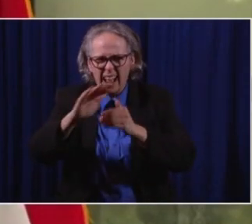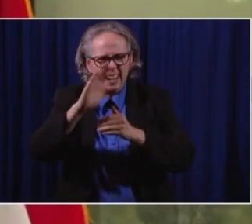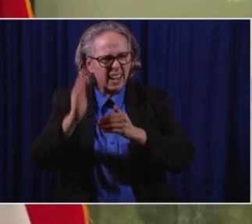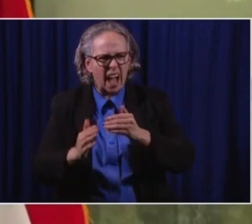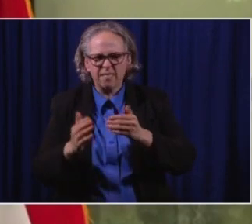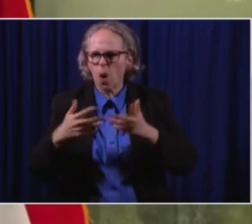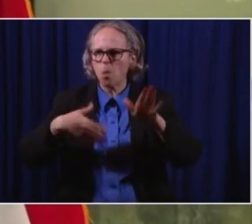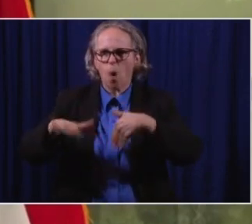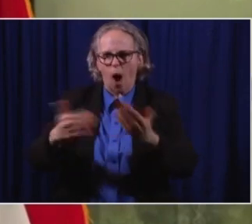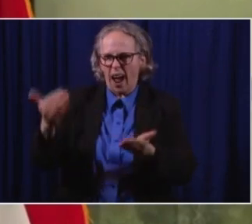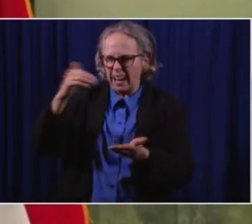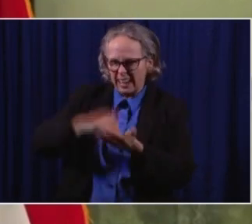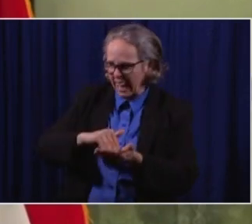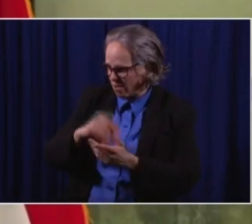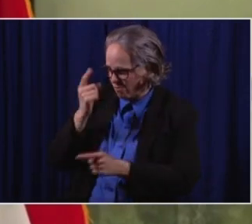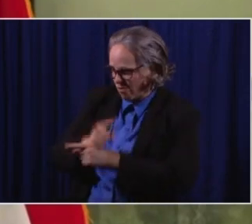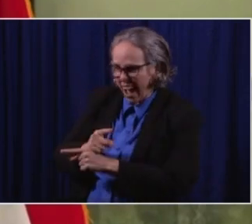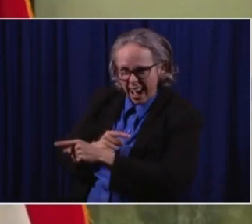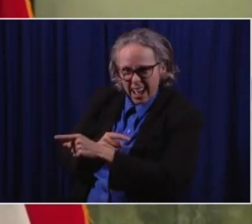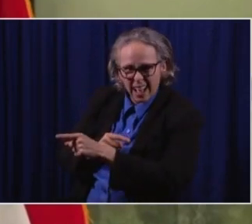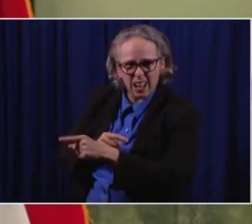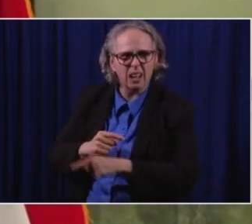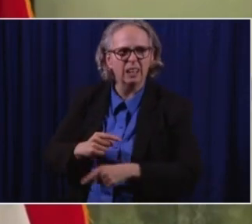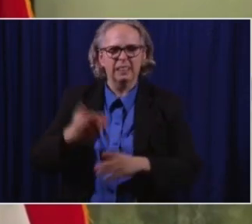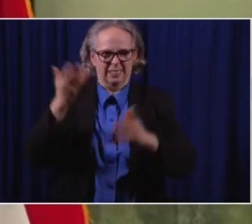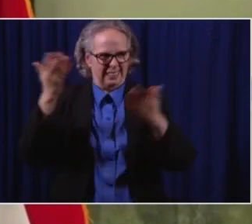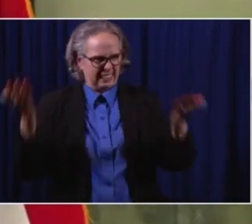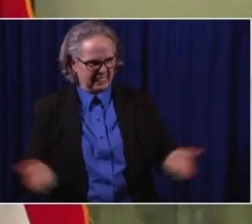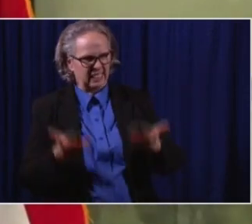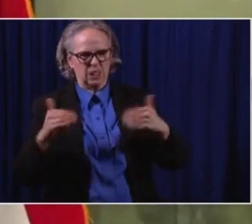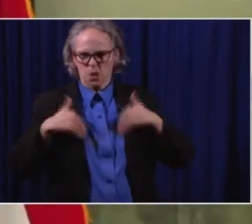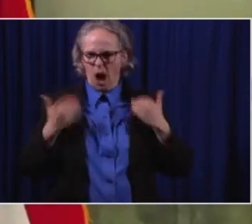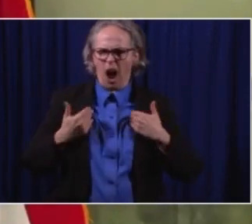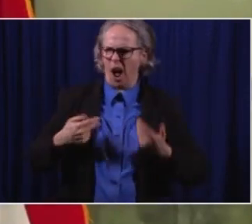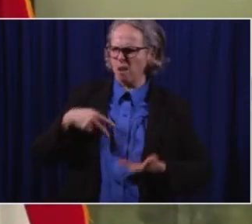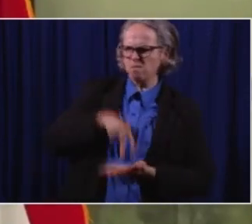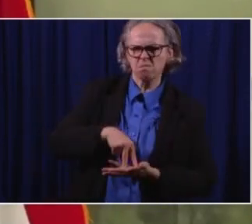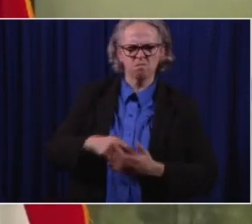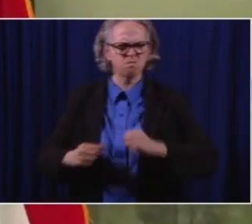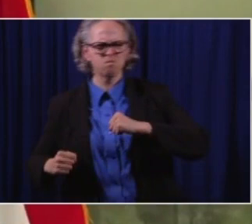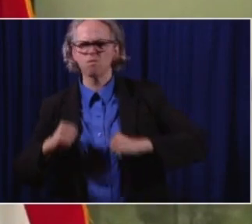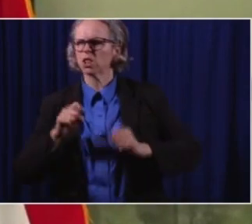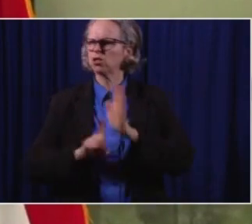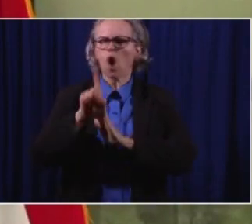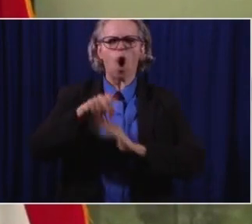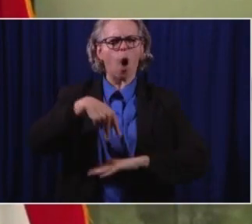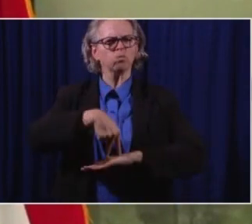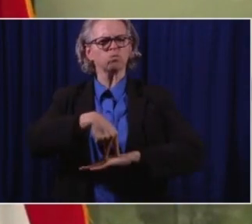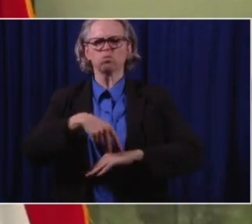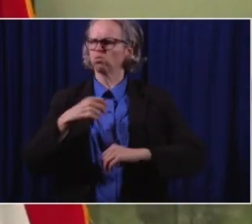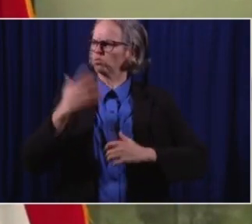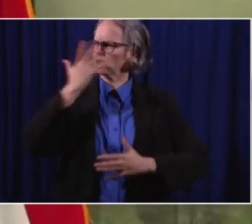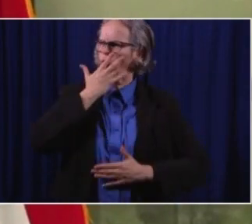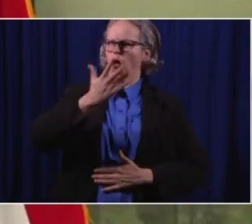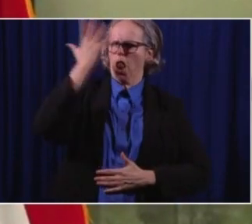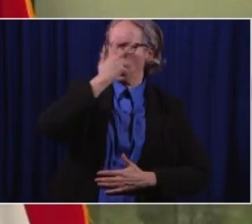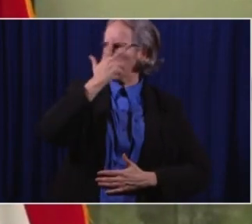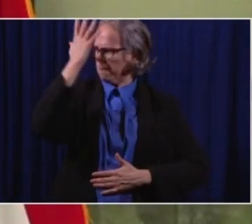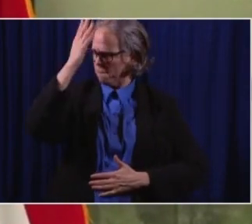again. And so here you see this youthful, tall, good-looking guy, and you know,